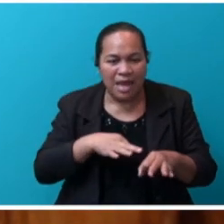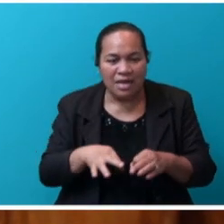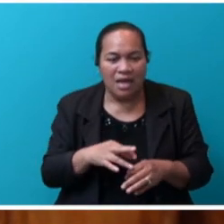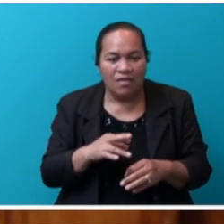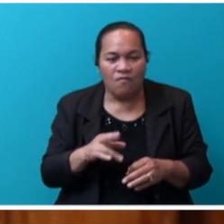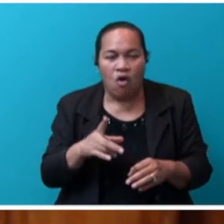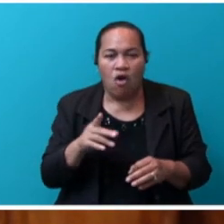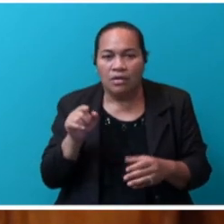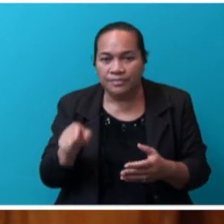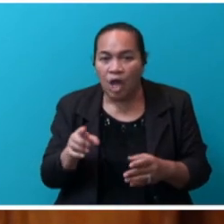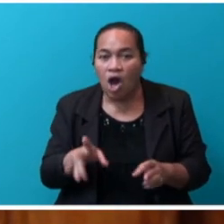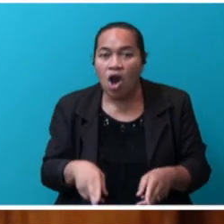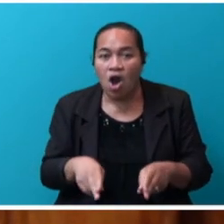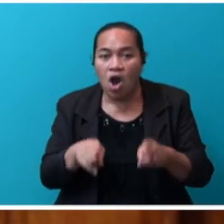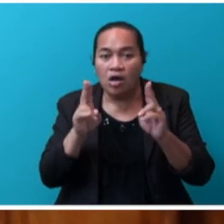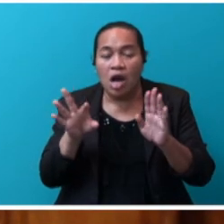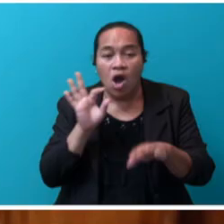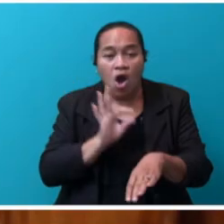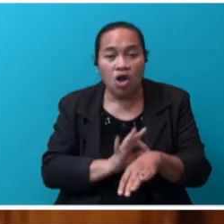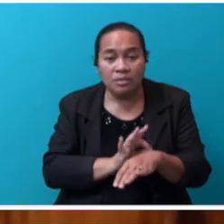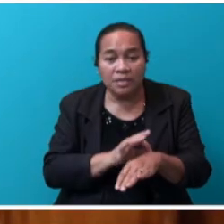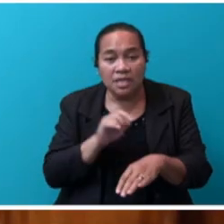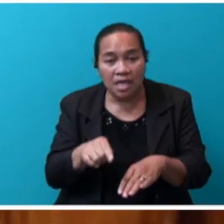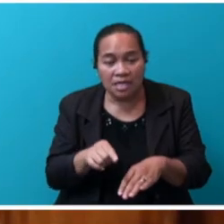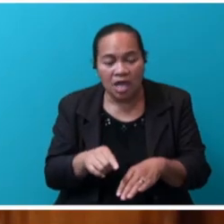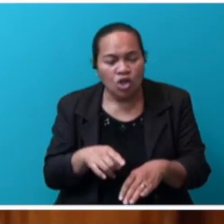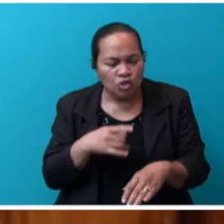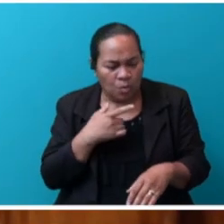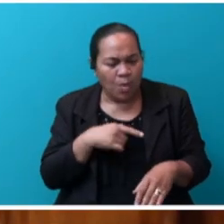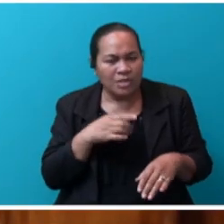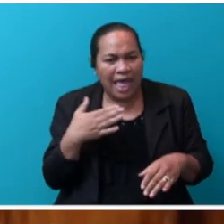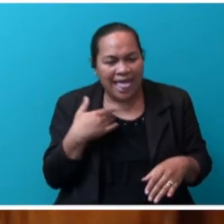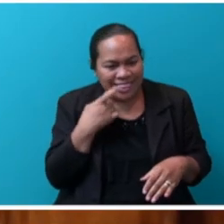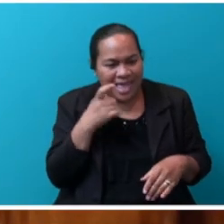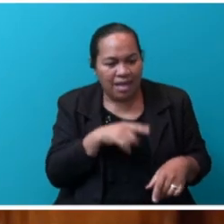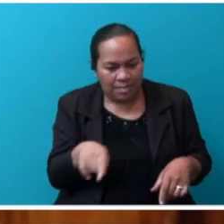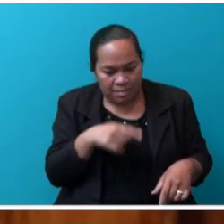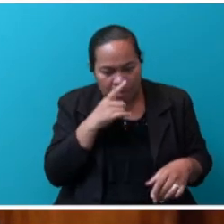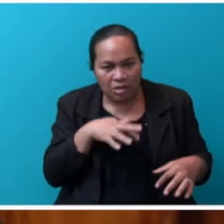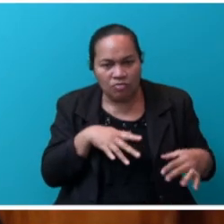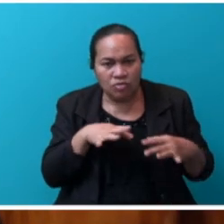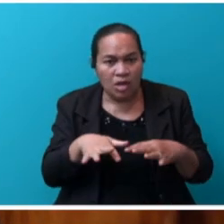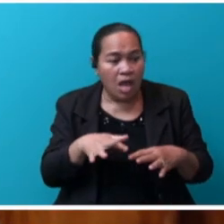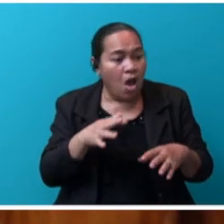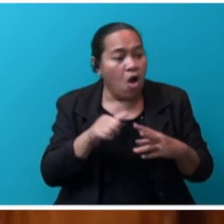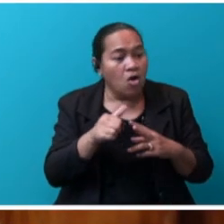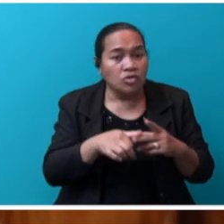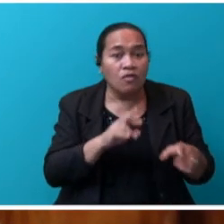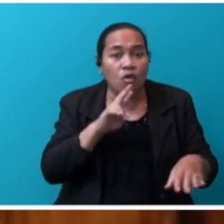hospital to meet the healthcare needs of Fiji and the broader Pacific region and into the future.